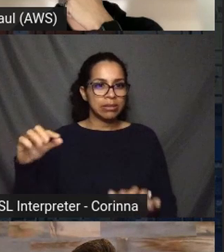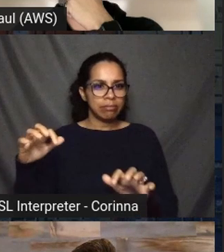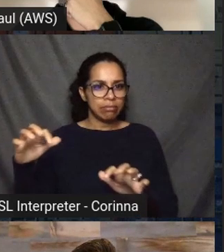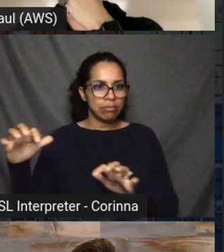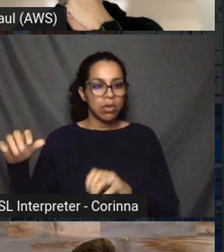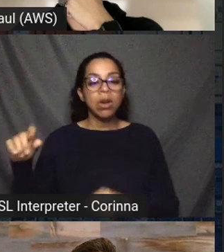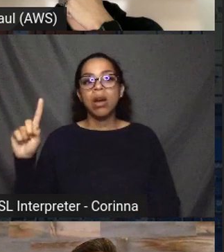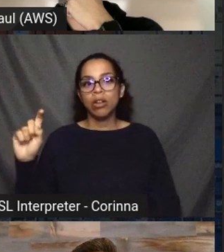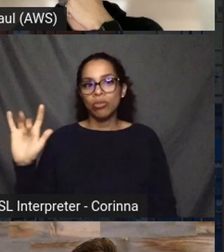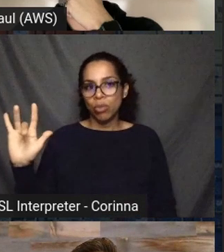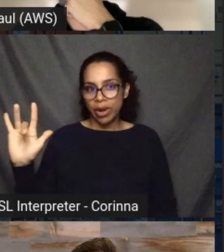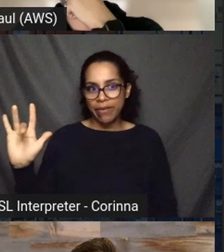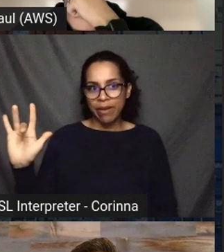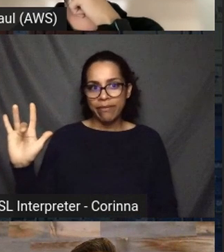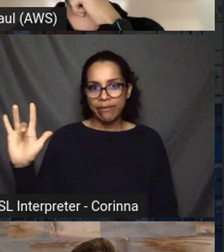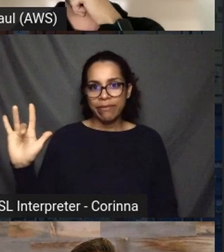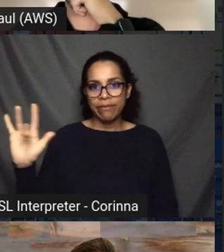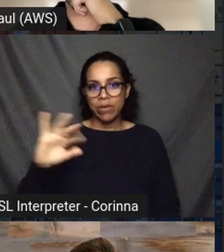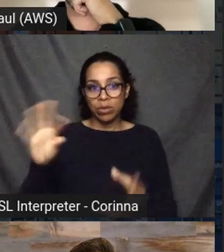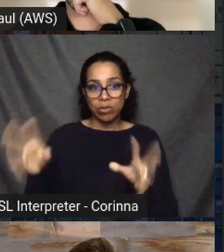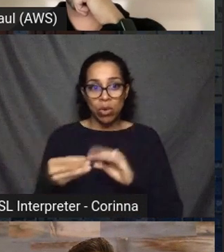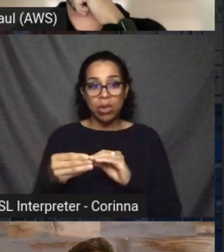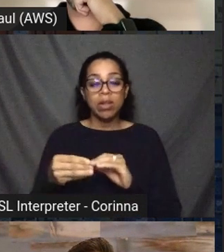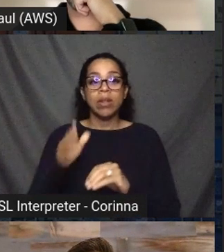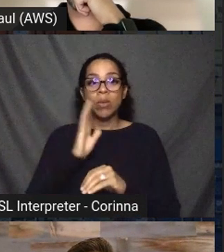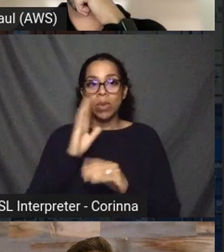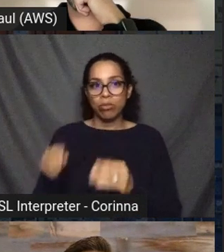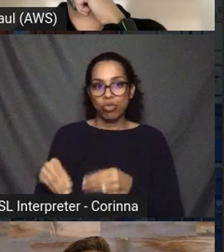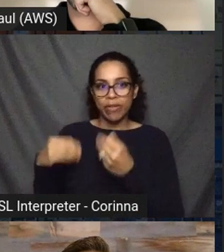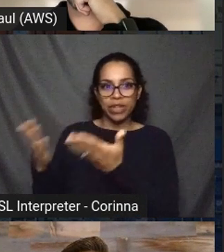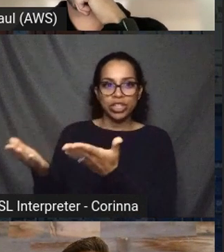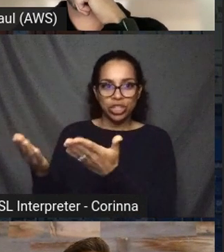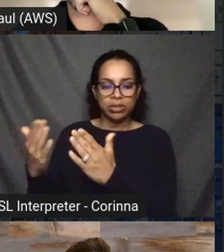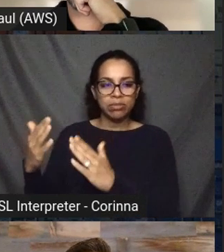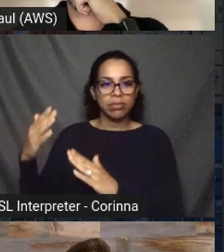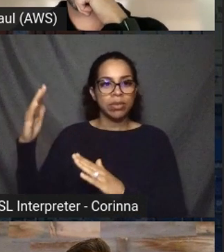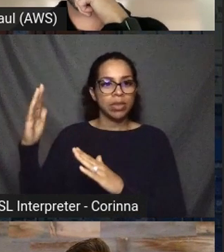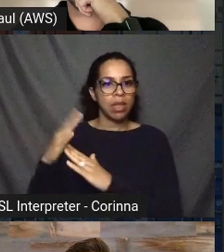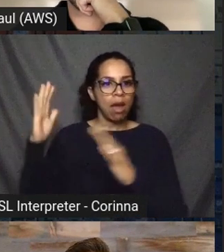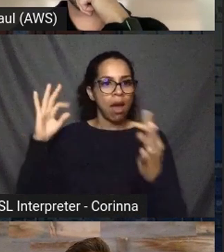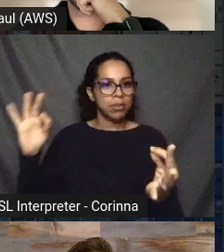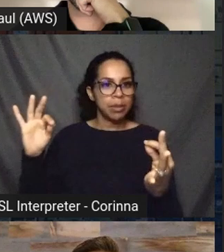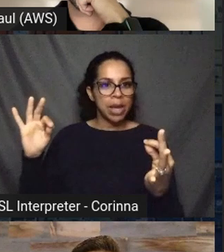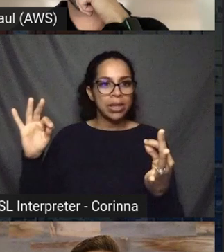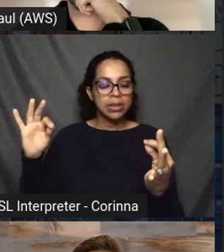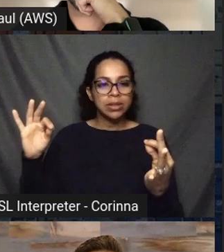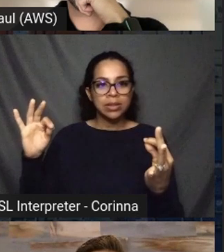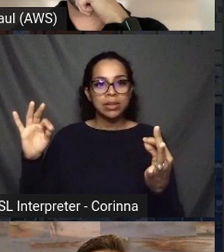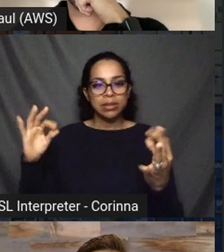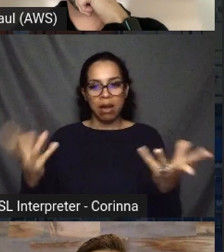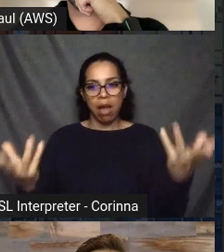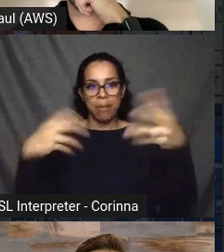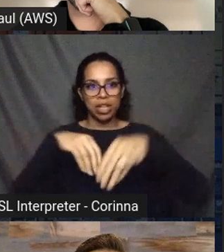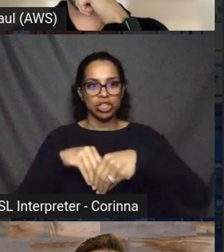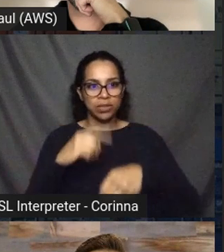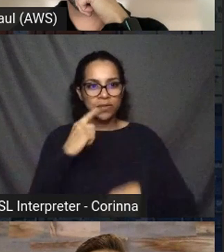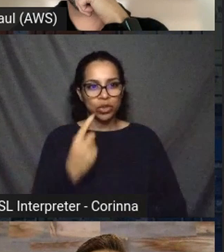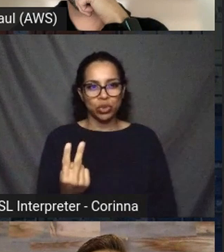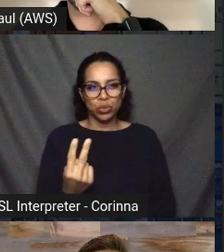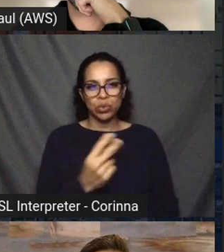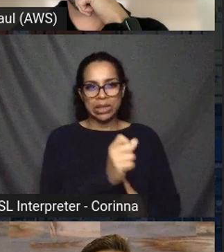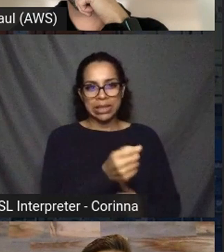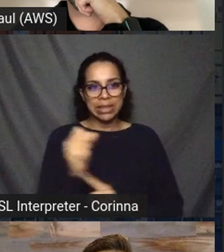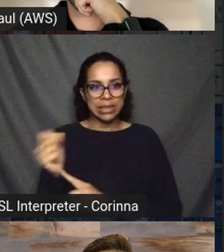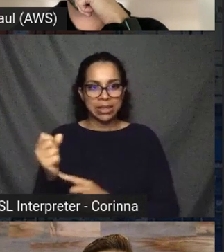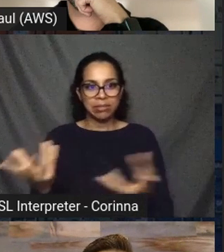millicore. Then it provisions the optimized compute, the combination of 2 instances here, again, which is